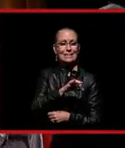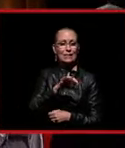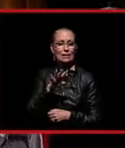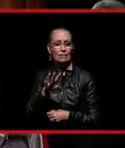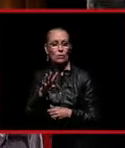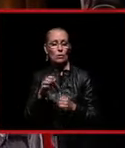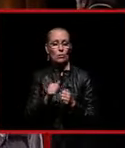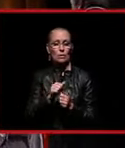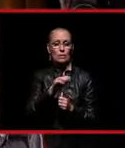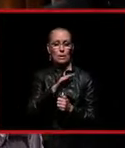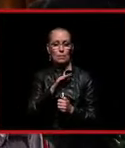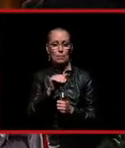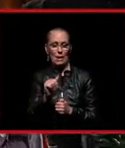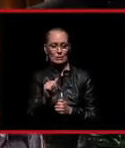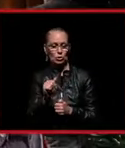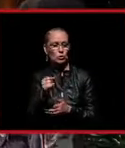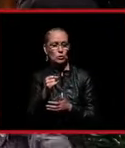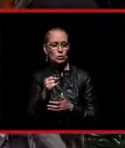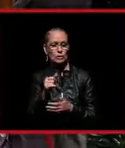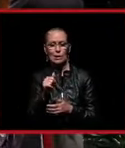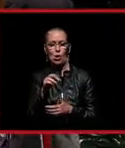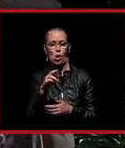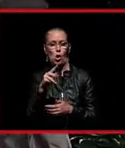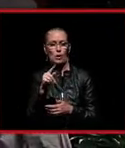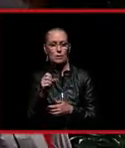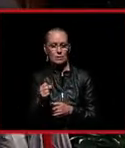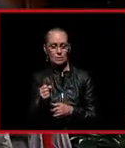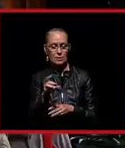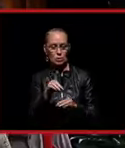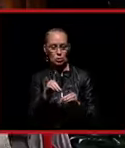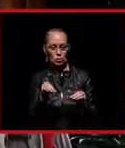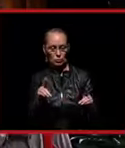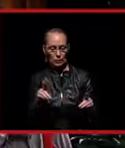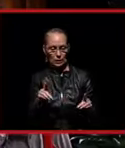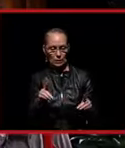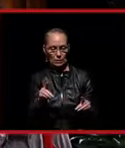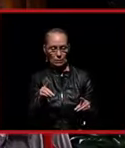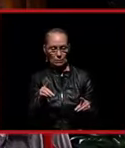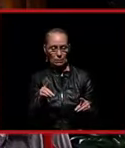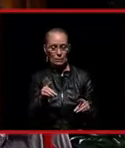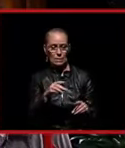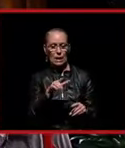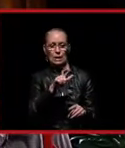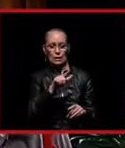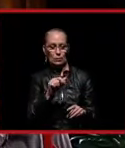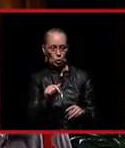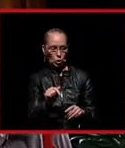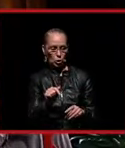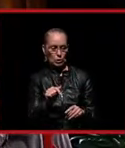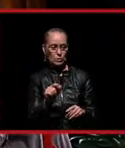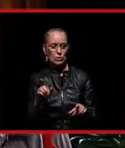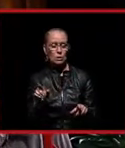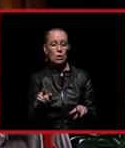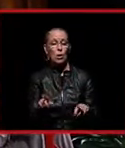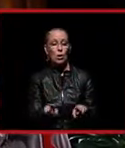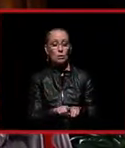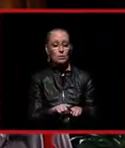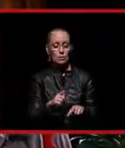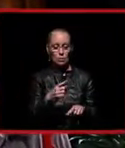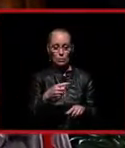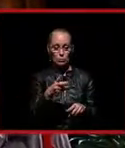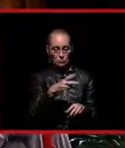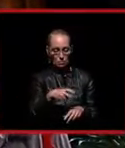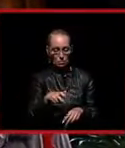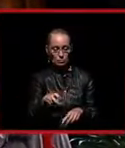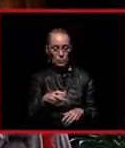with a bachelor's in arts degree and a liberal arts transfer, and would go on to earn degrees from